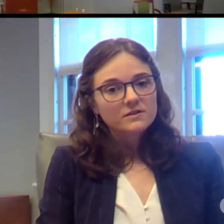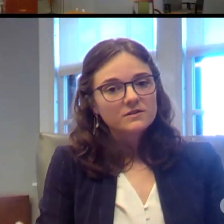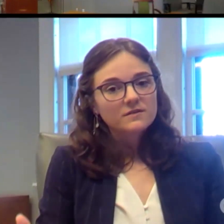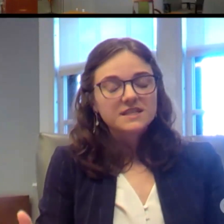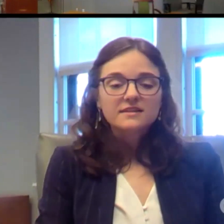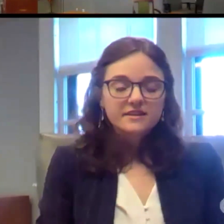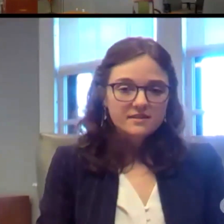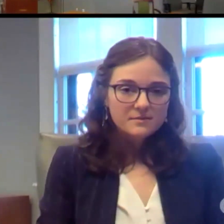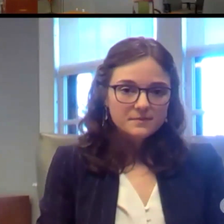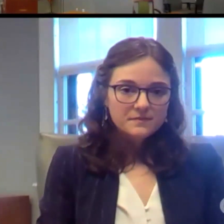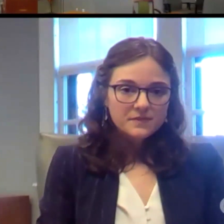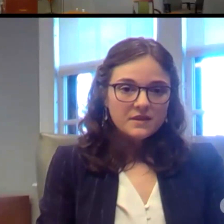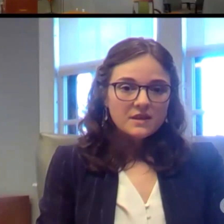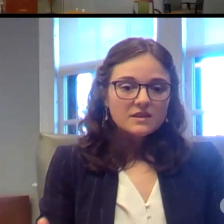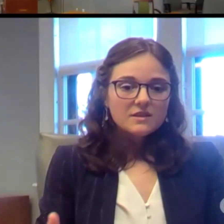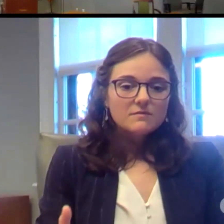civilian fatalities.